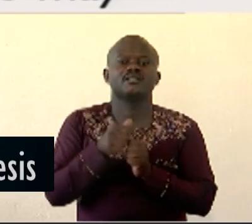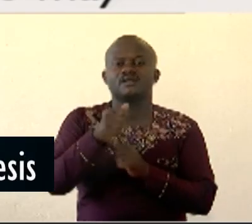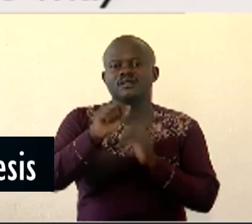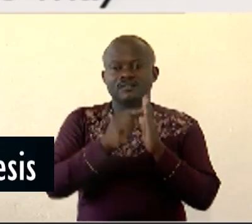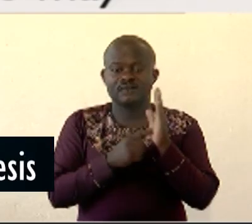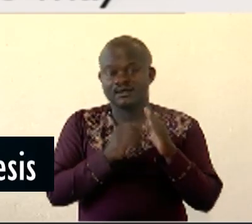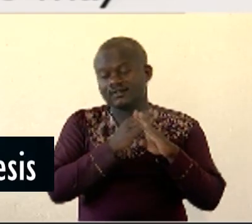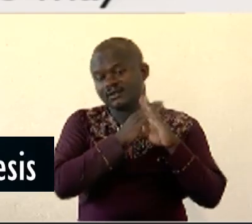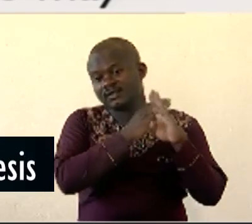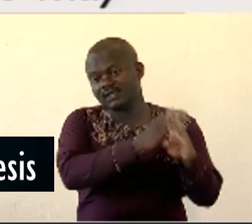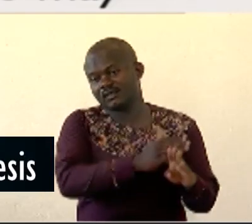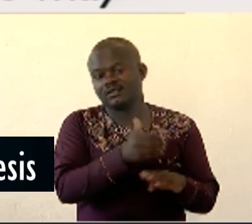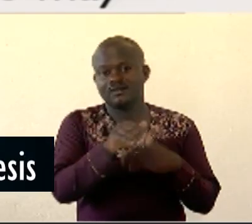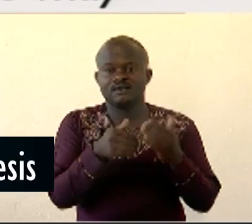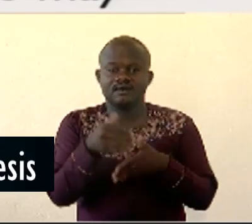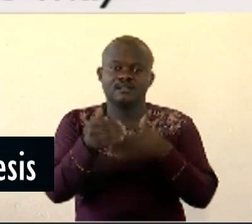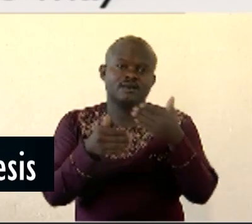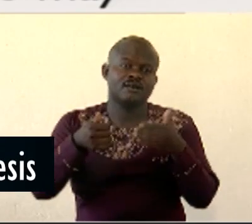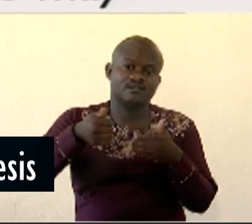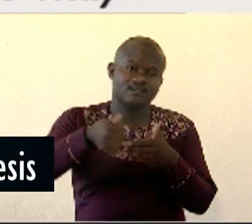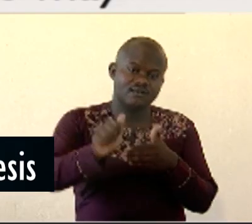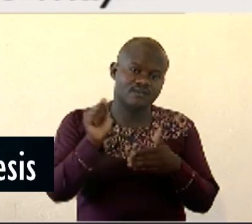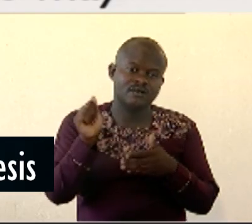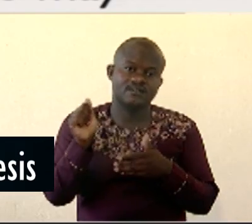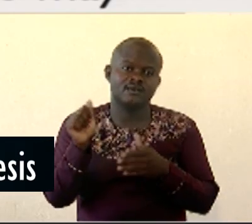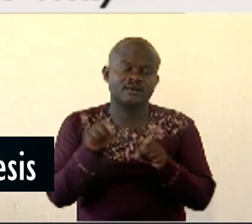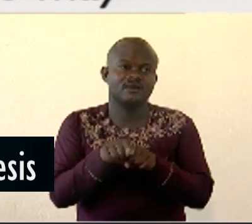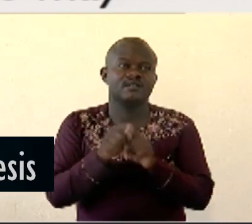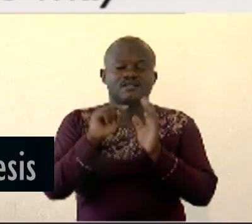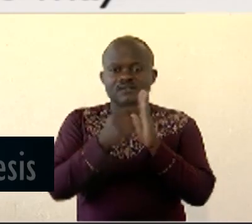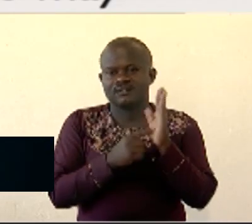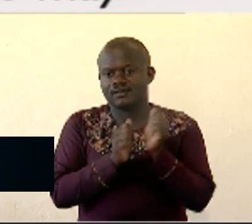can hinder its progress are referred to as limiting factors.